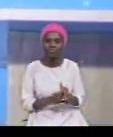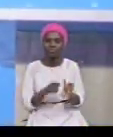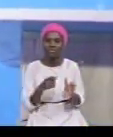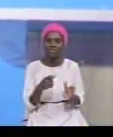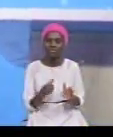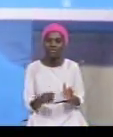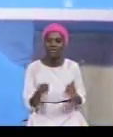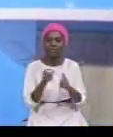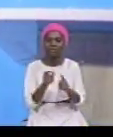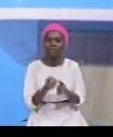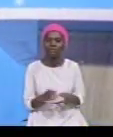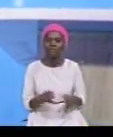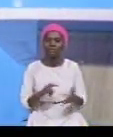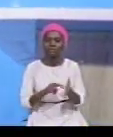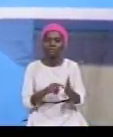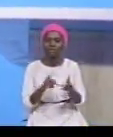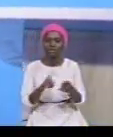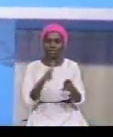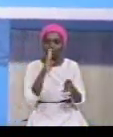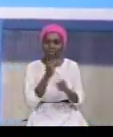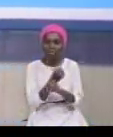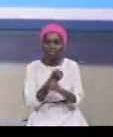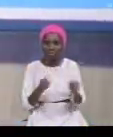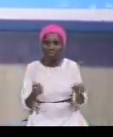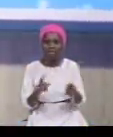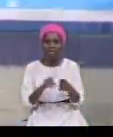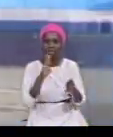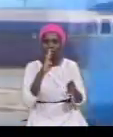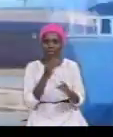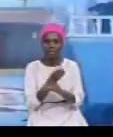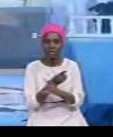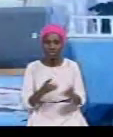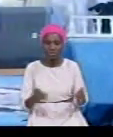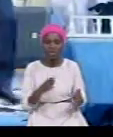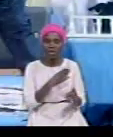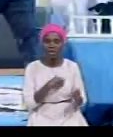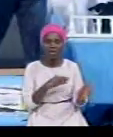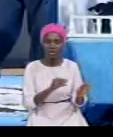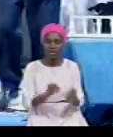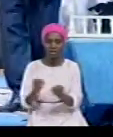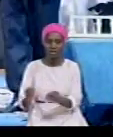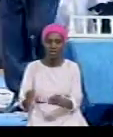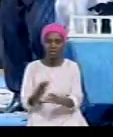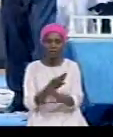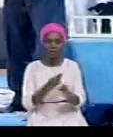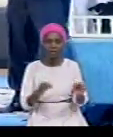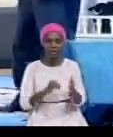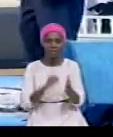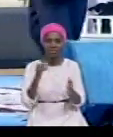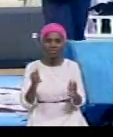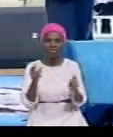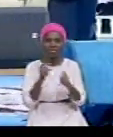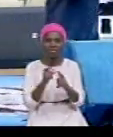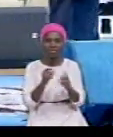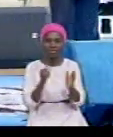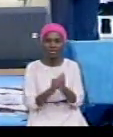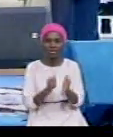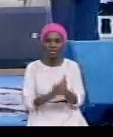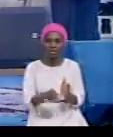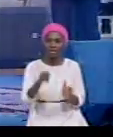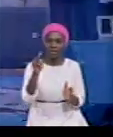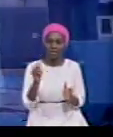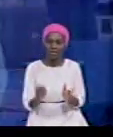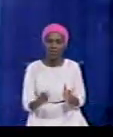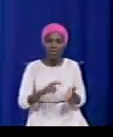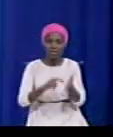means to be healed, to be saved, to be delivered, and to be set free. It's a word that means quite